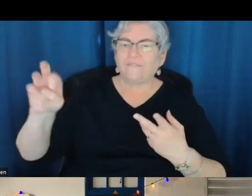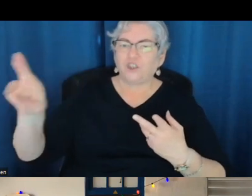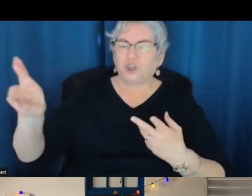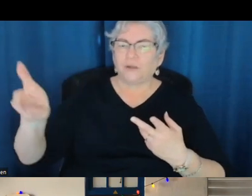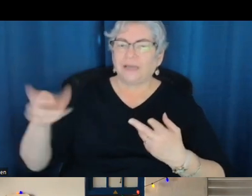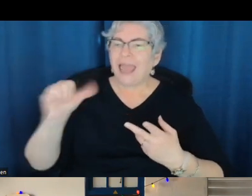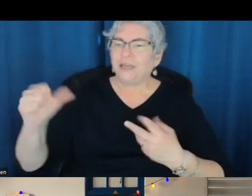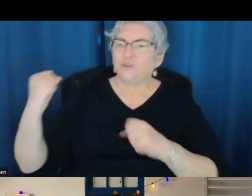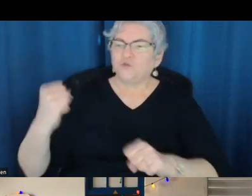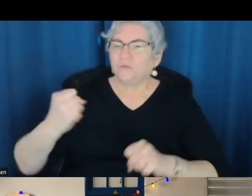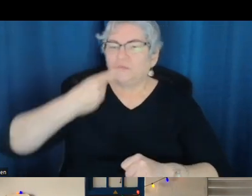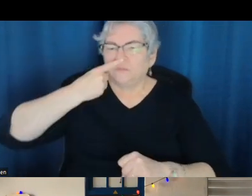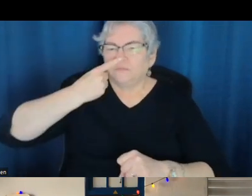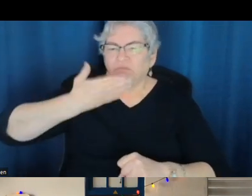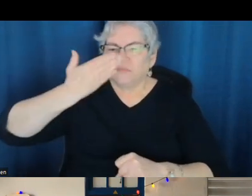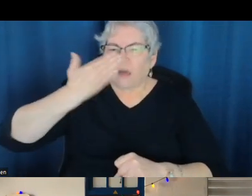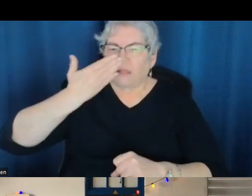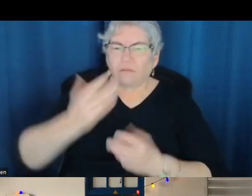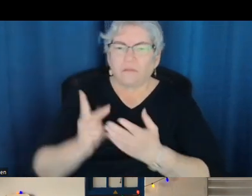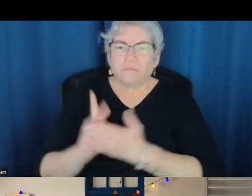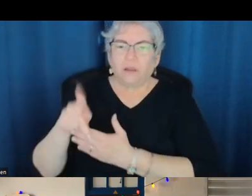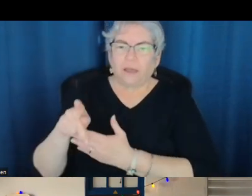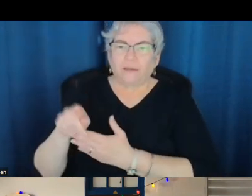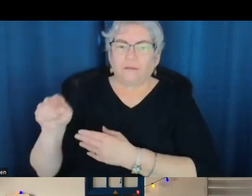of the stronger aromatic plants